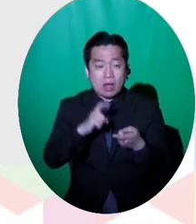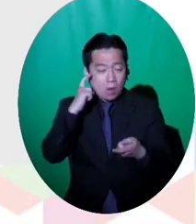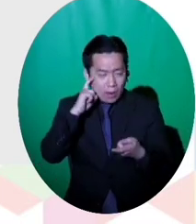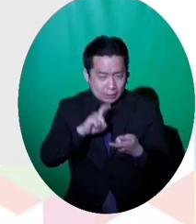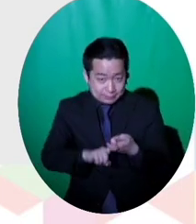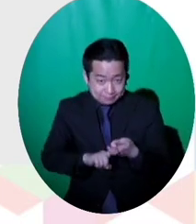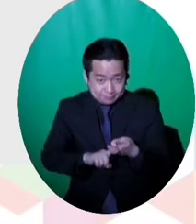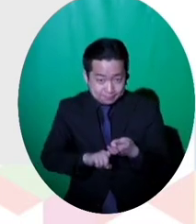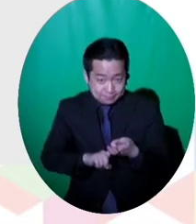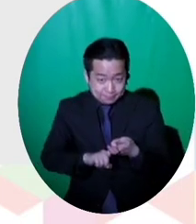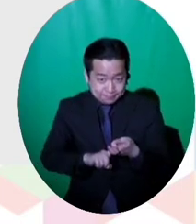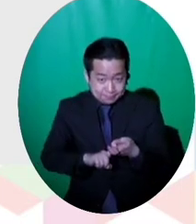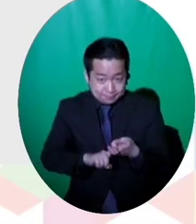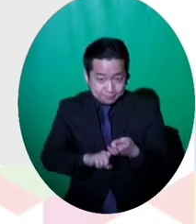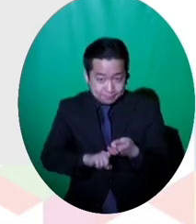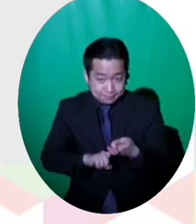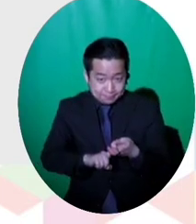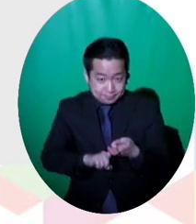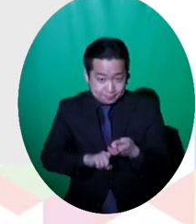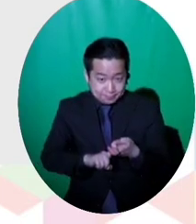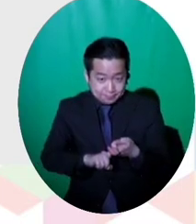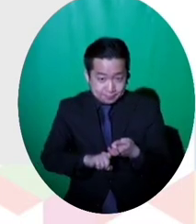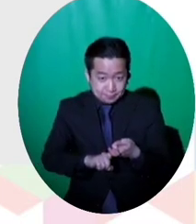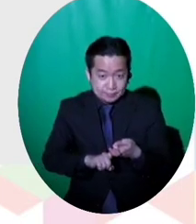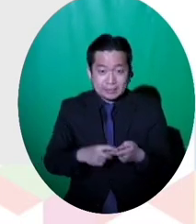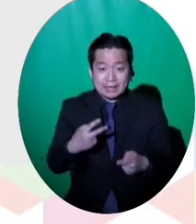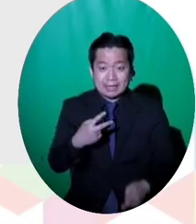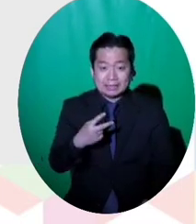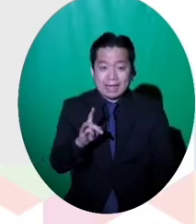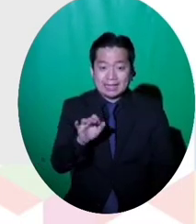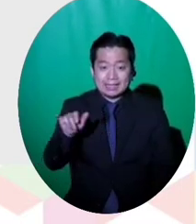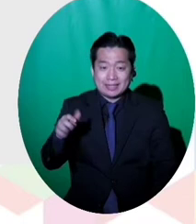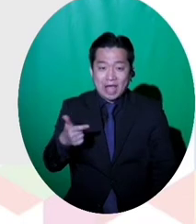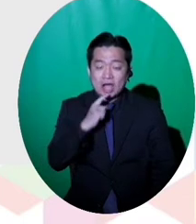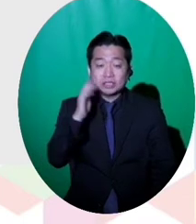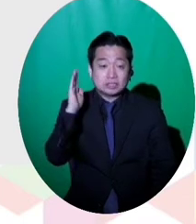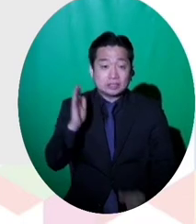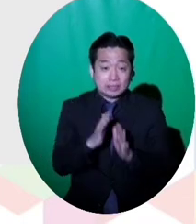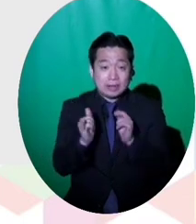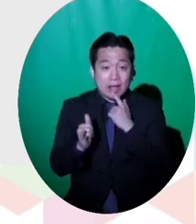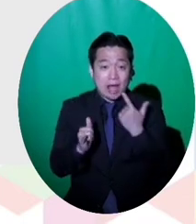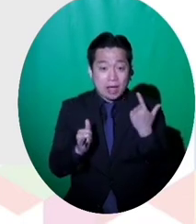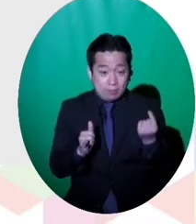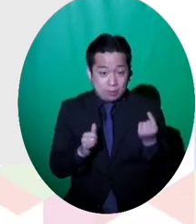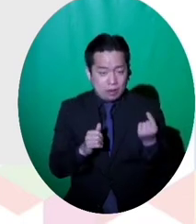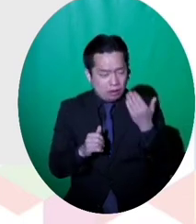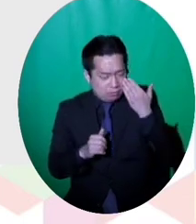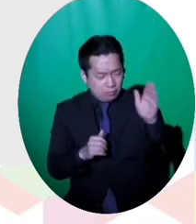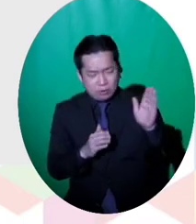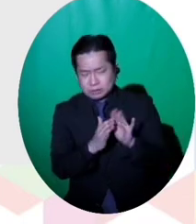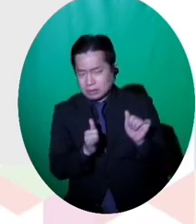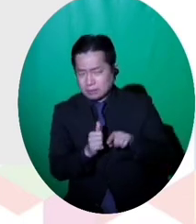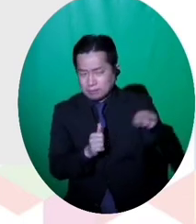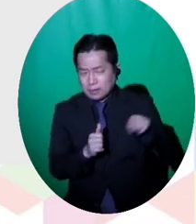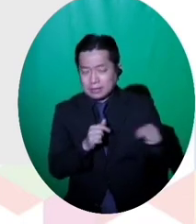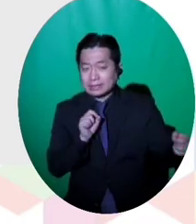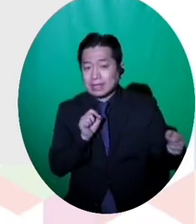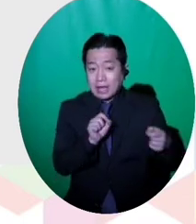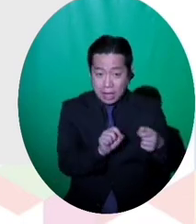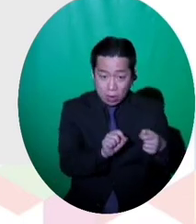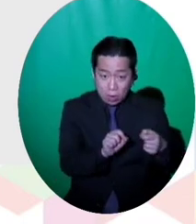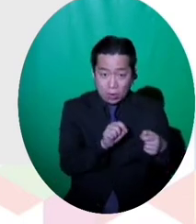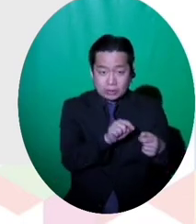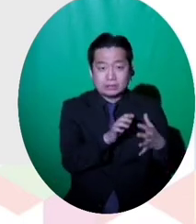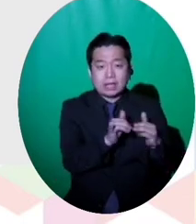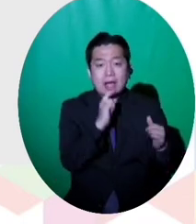philosopher Daniel Allen says, you have to be willing to talk to strangers, and you have to be willing to learn from them. The way we learn to